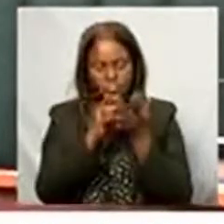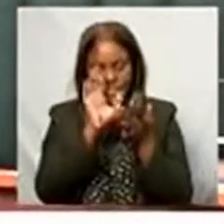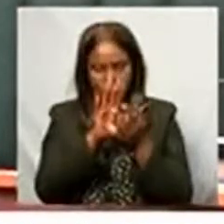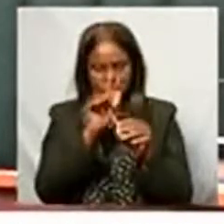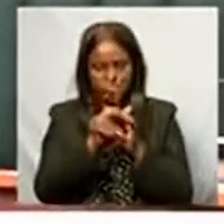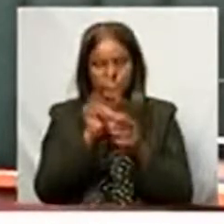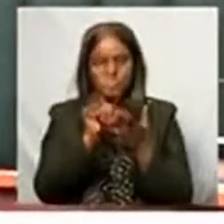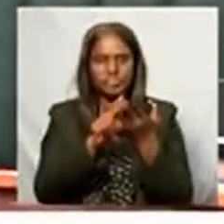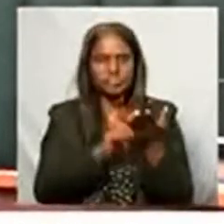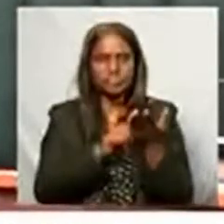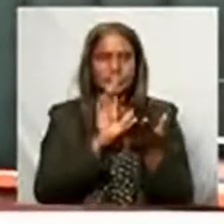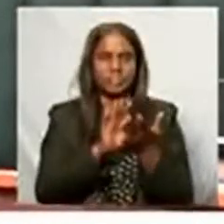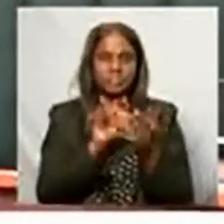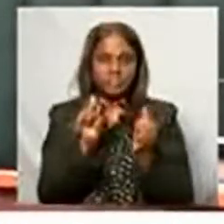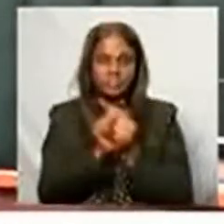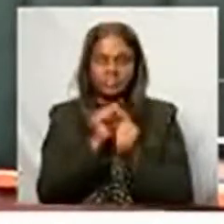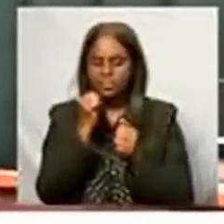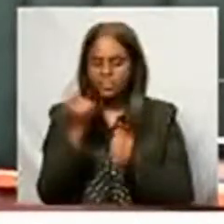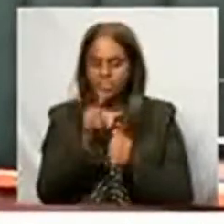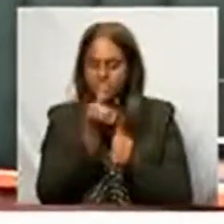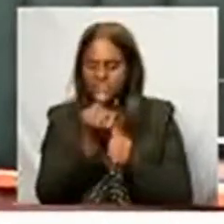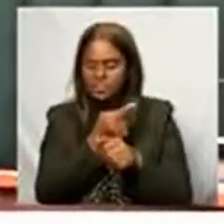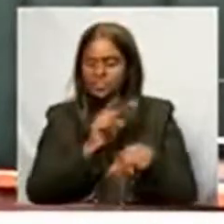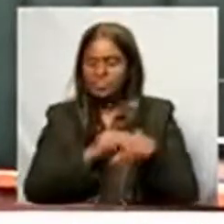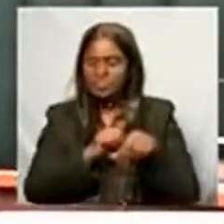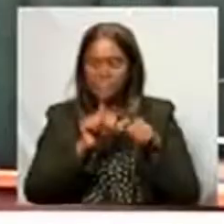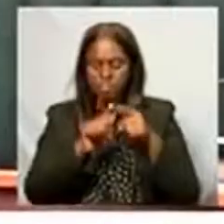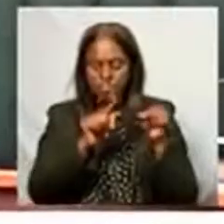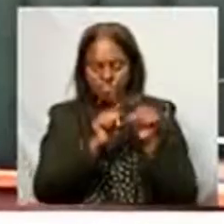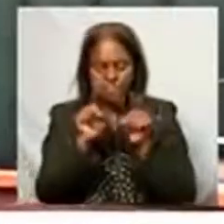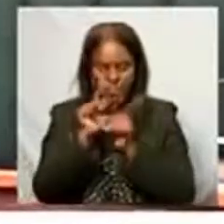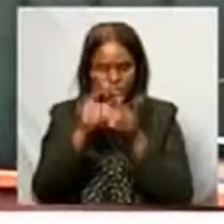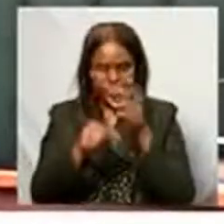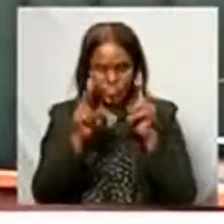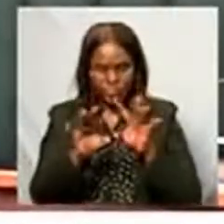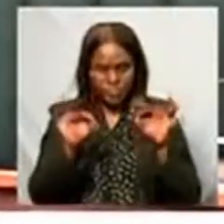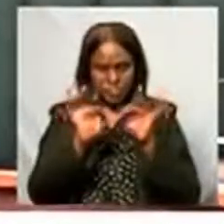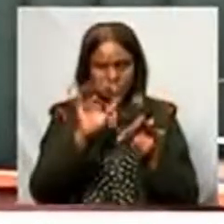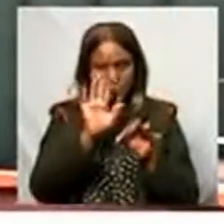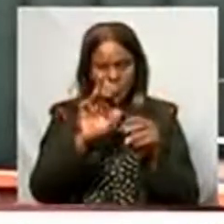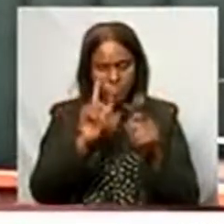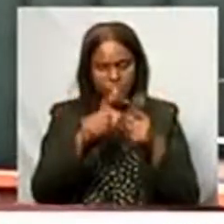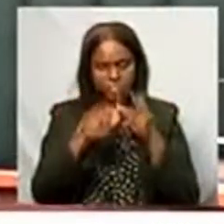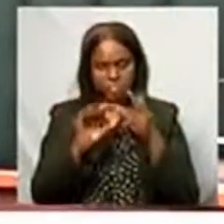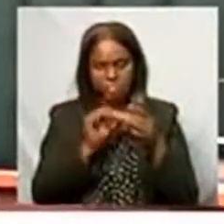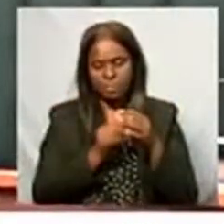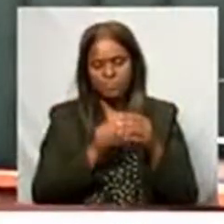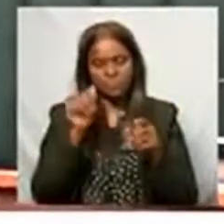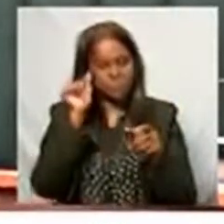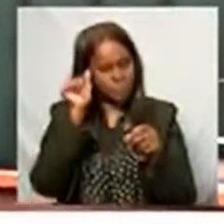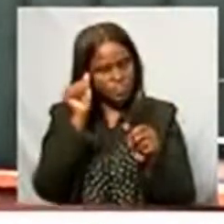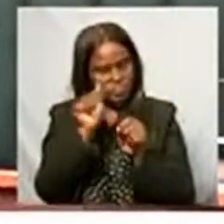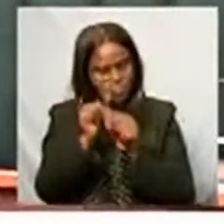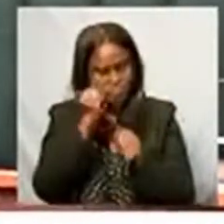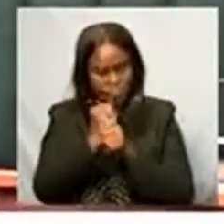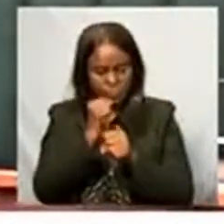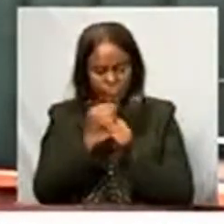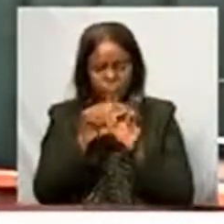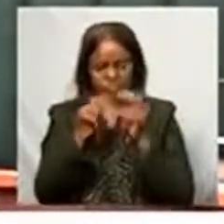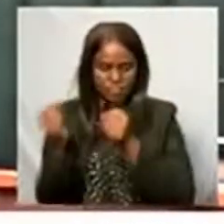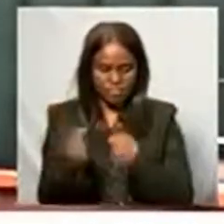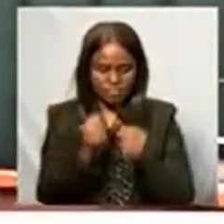the report are not only timely but also critical to our collective efforts in